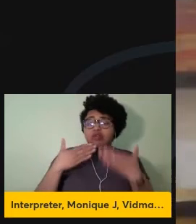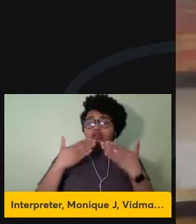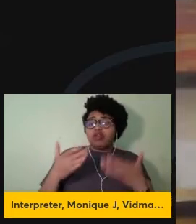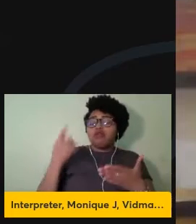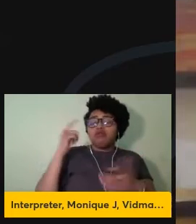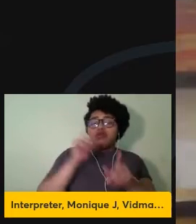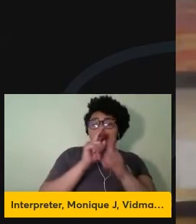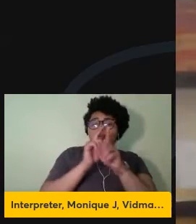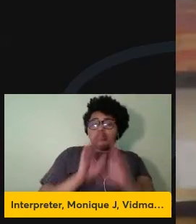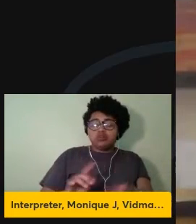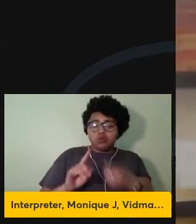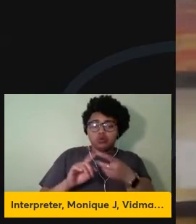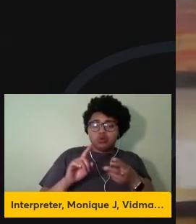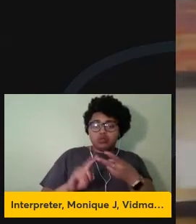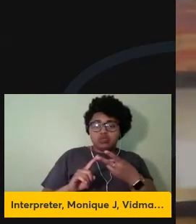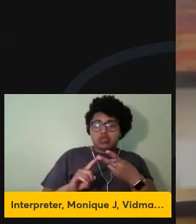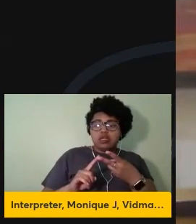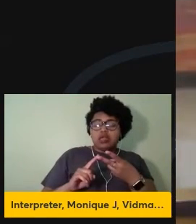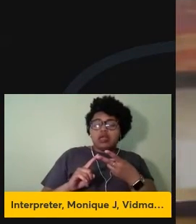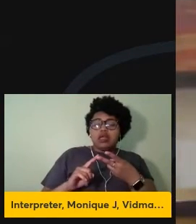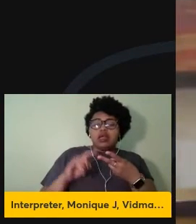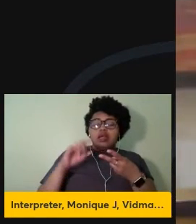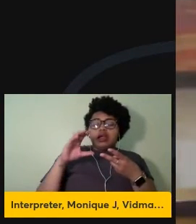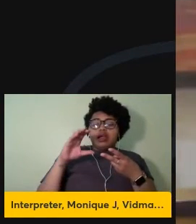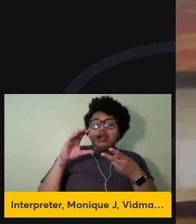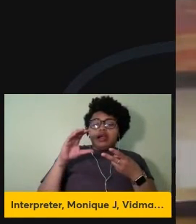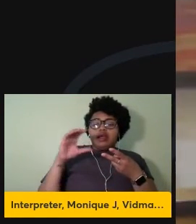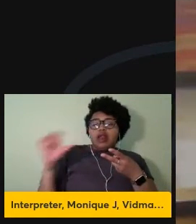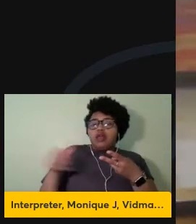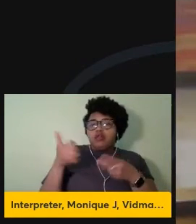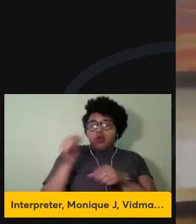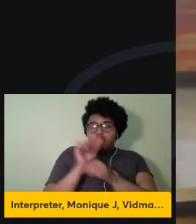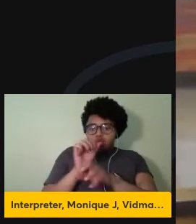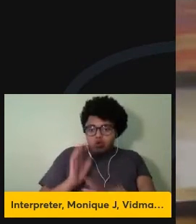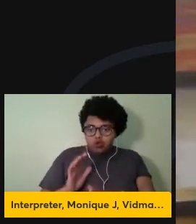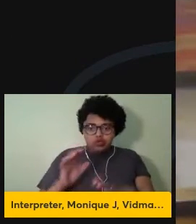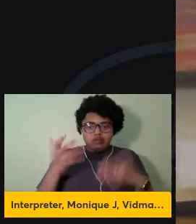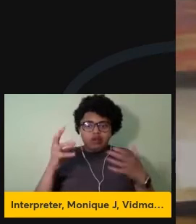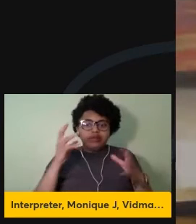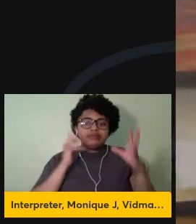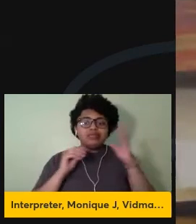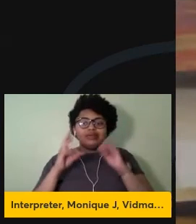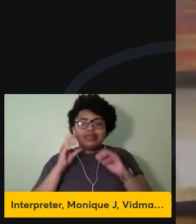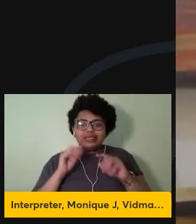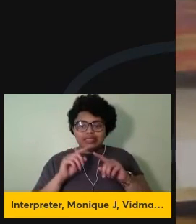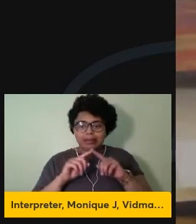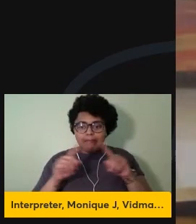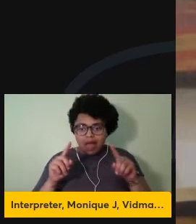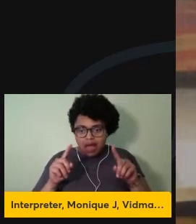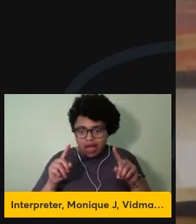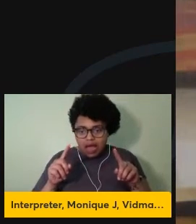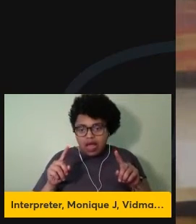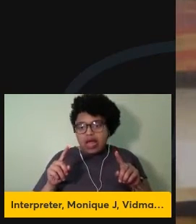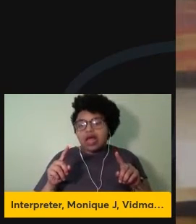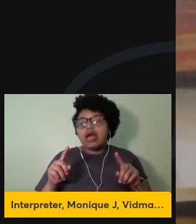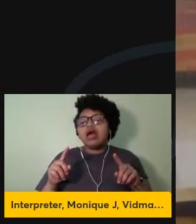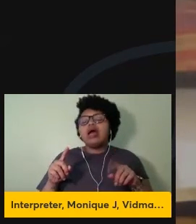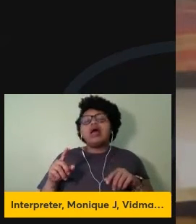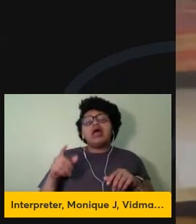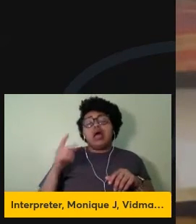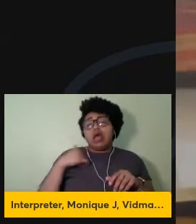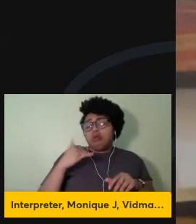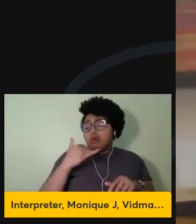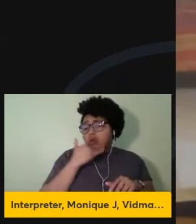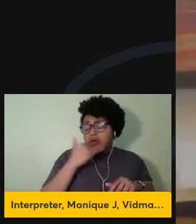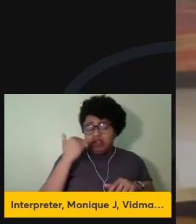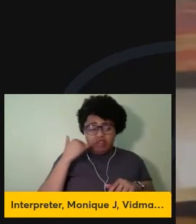had. I'd be lying if I said I've never had biased or upsetting interactions